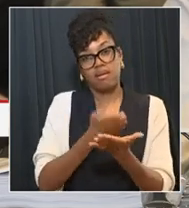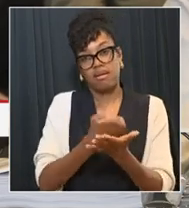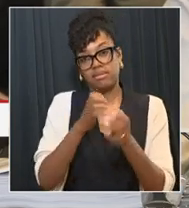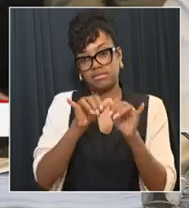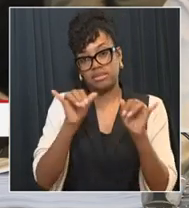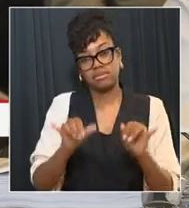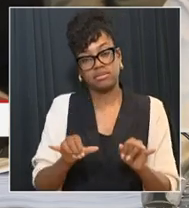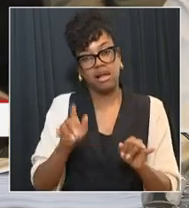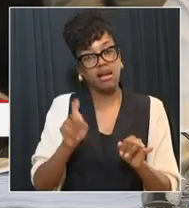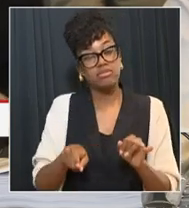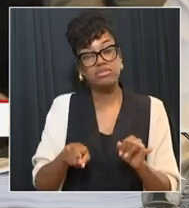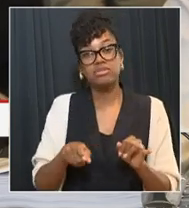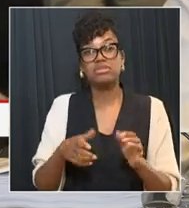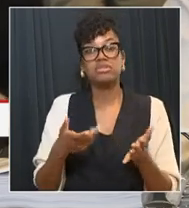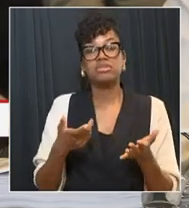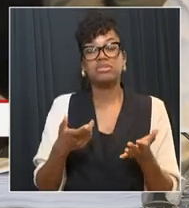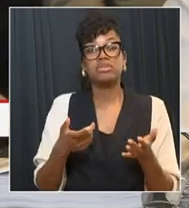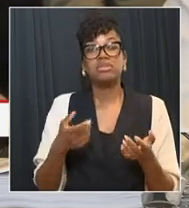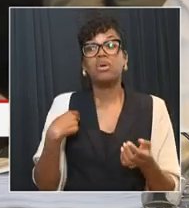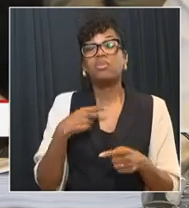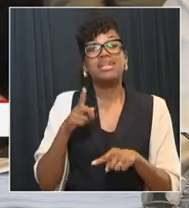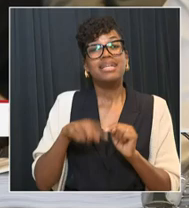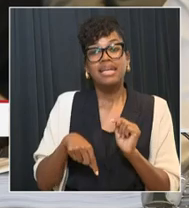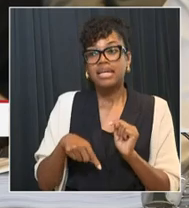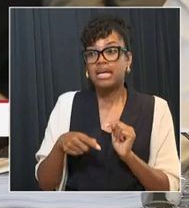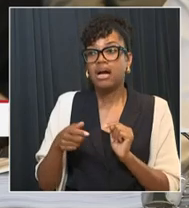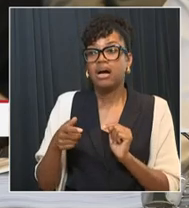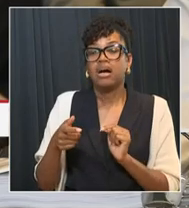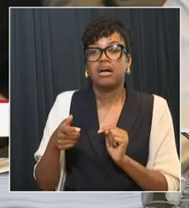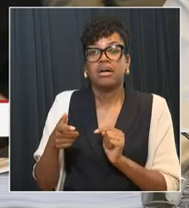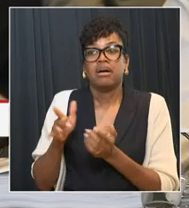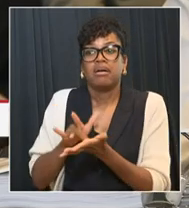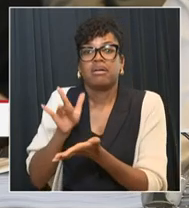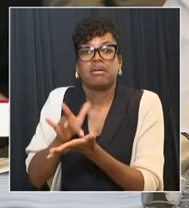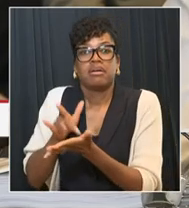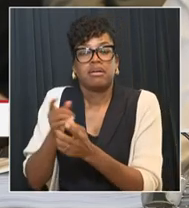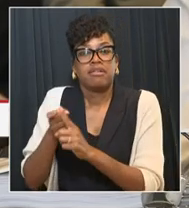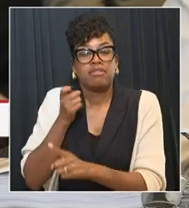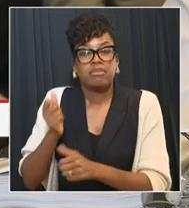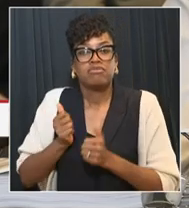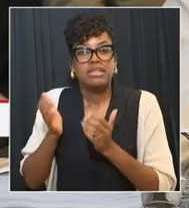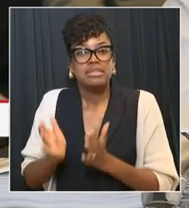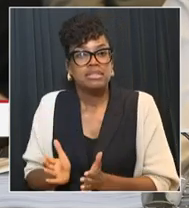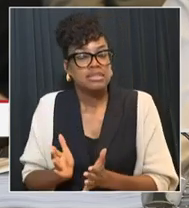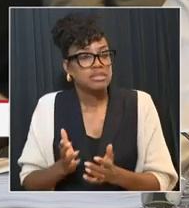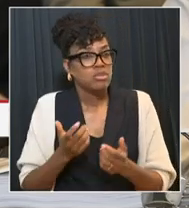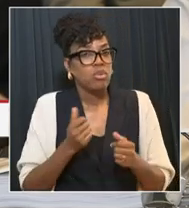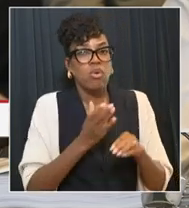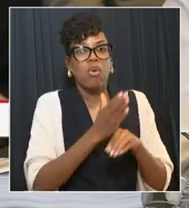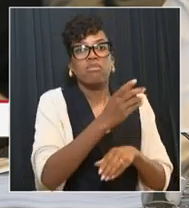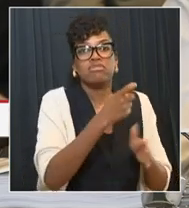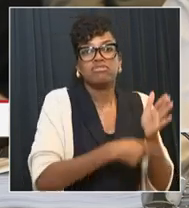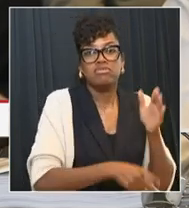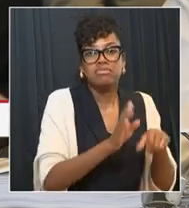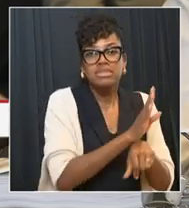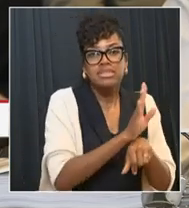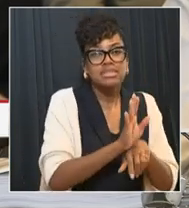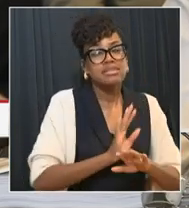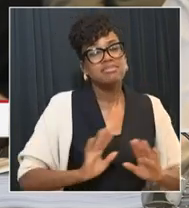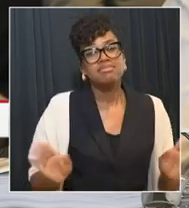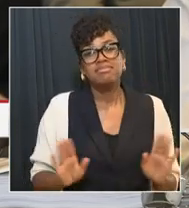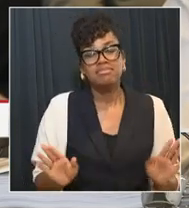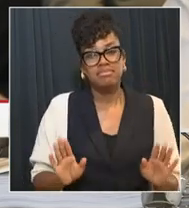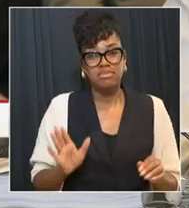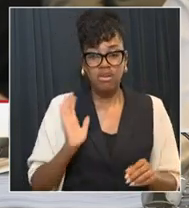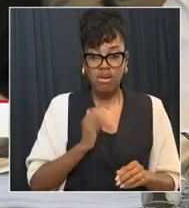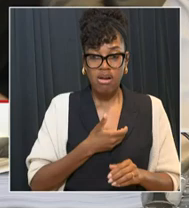not overcharge our residents and businesses. That has to be our path. And people expect us